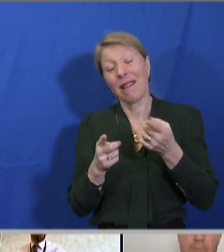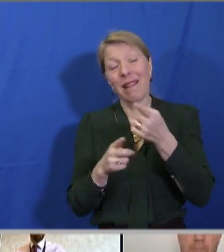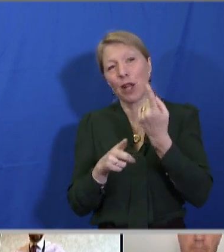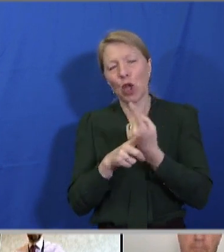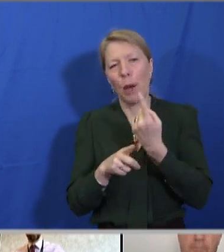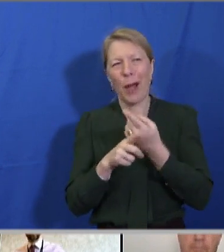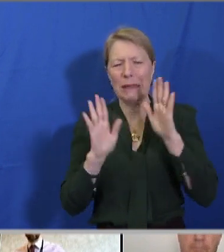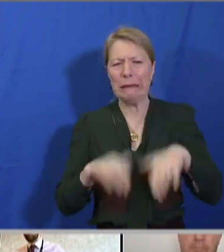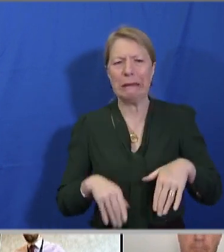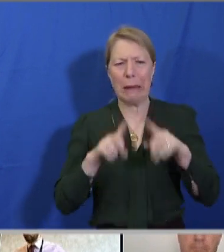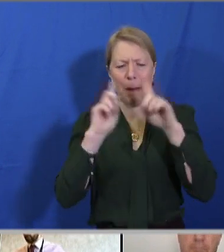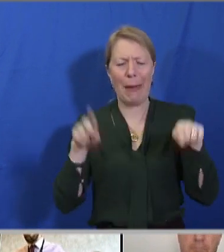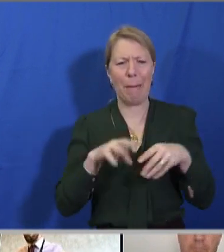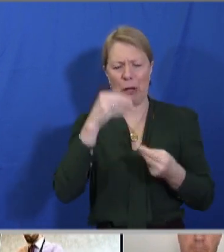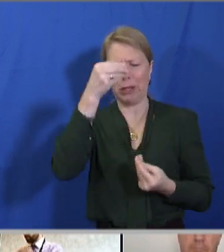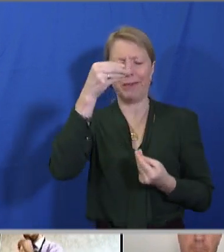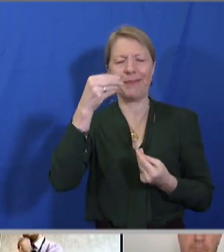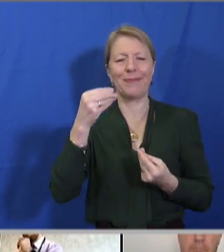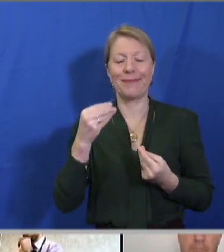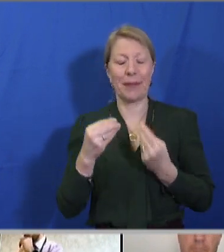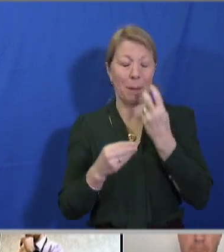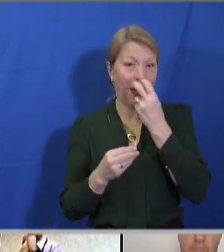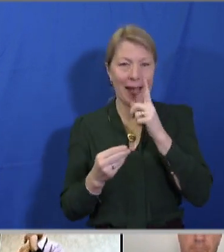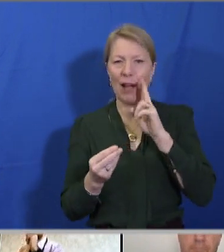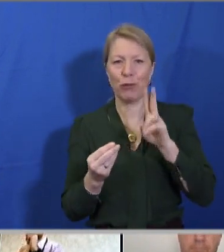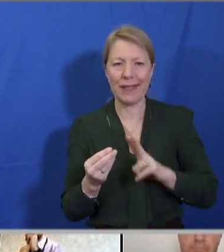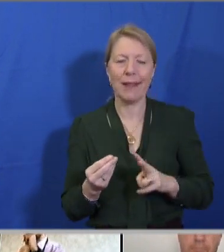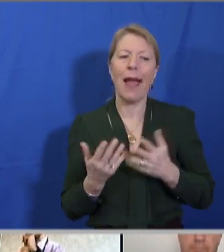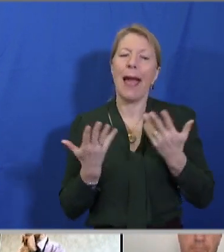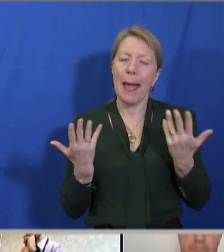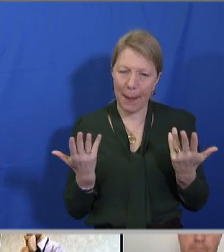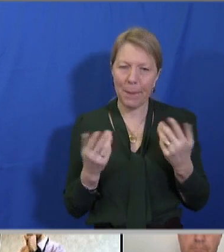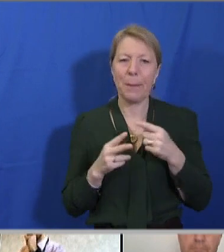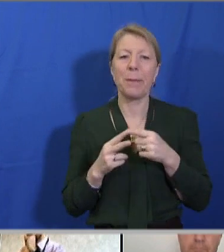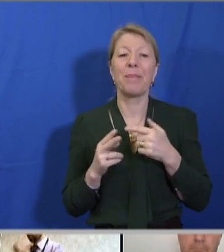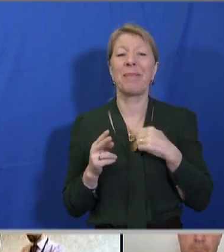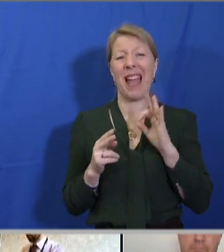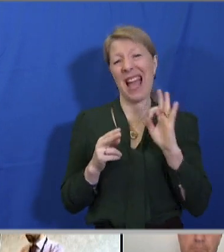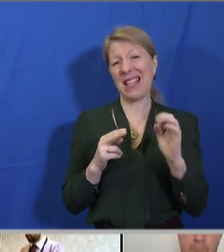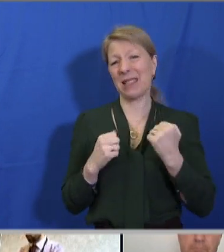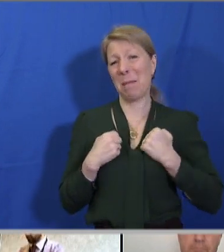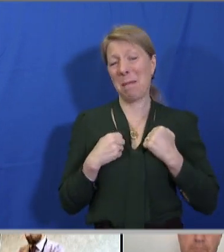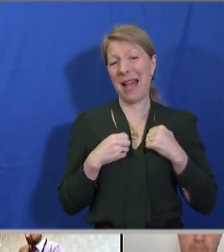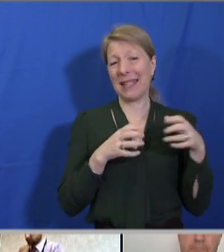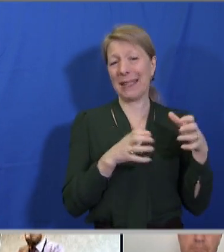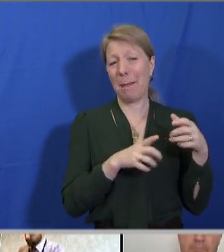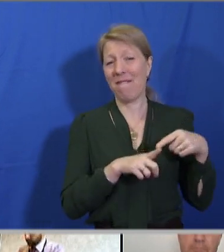correspondence isn't accessible is something that, again, I would ask officials to follow up on, and just in our